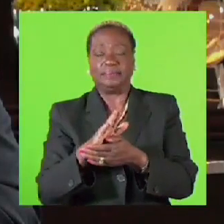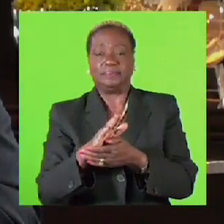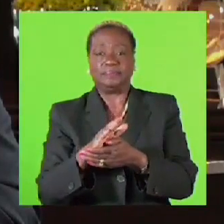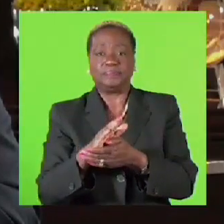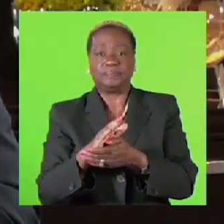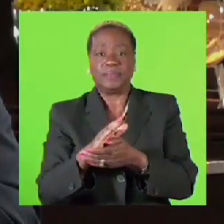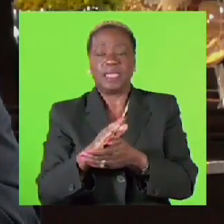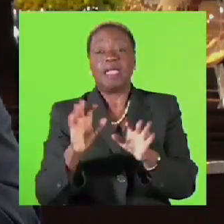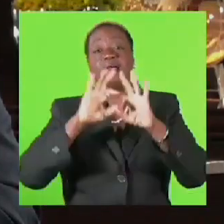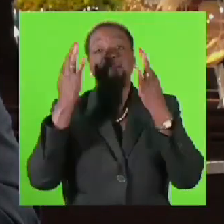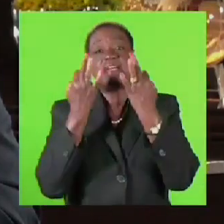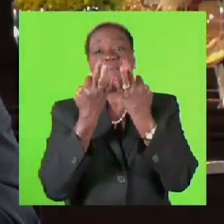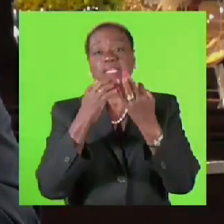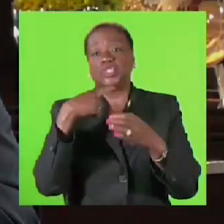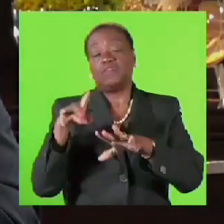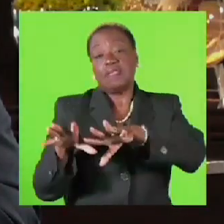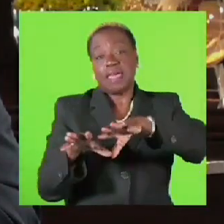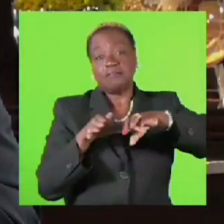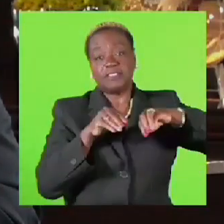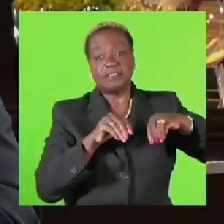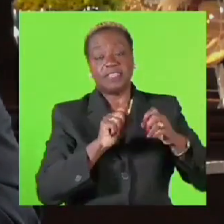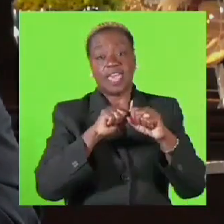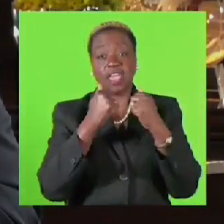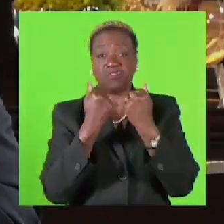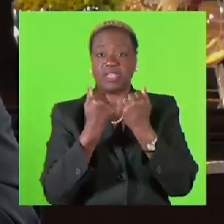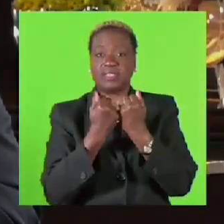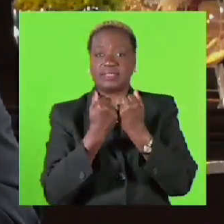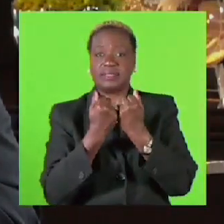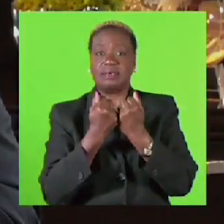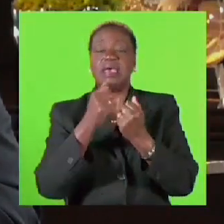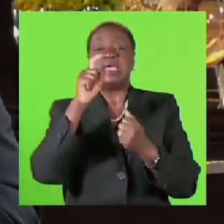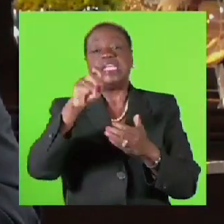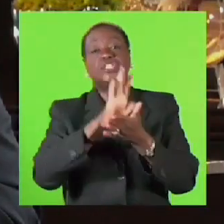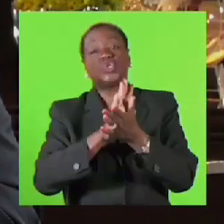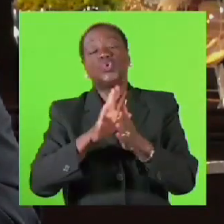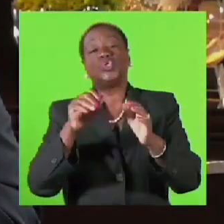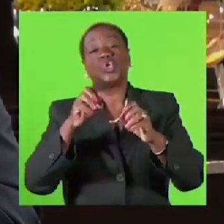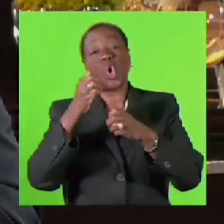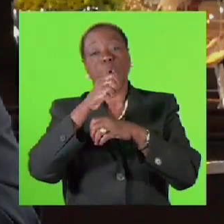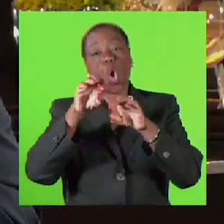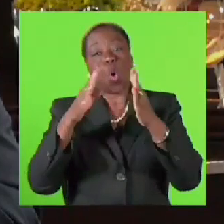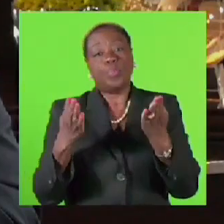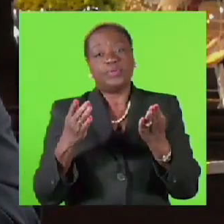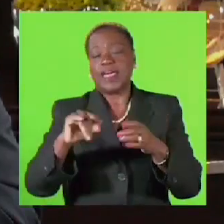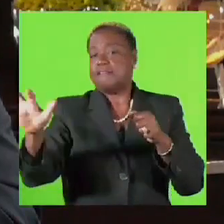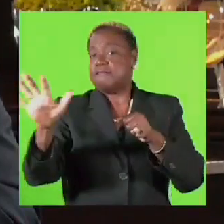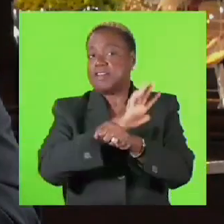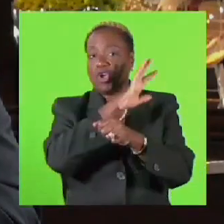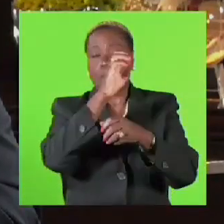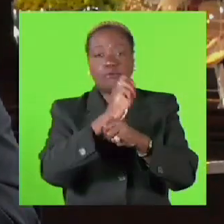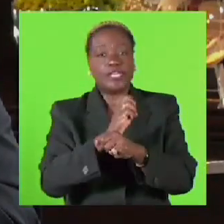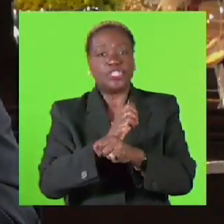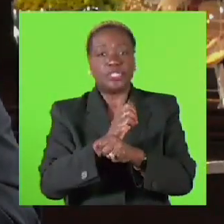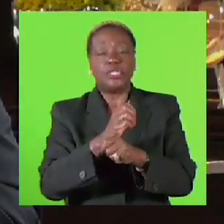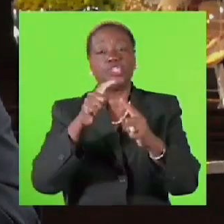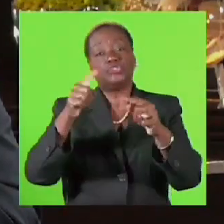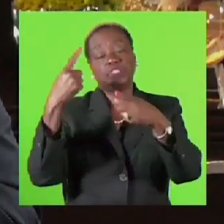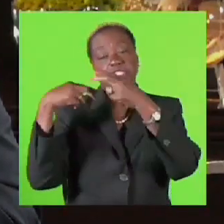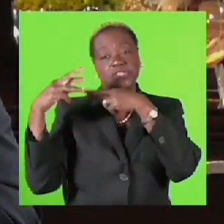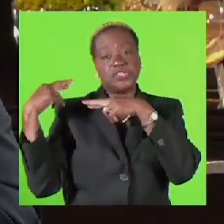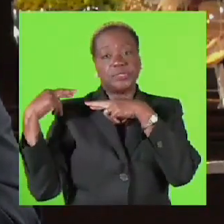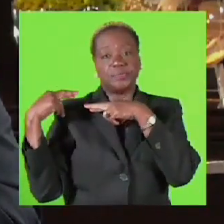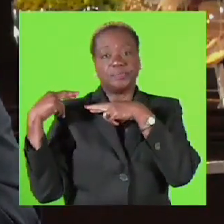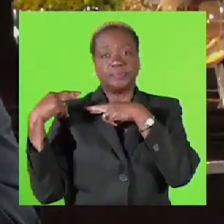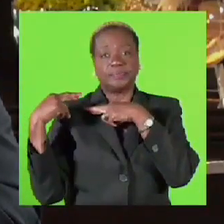Families who have left the areas need schools open and fully operational in order to